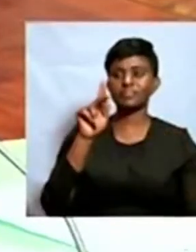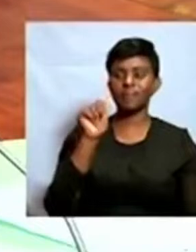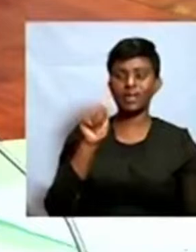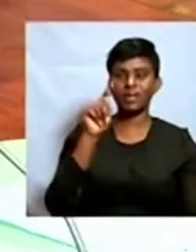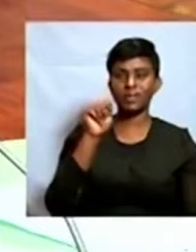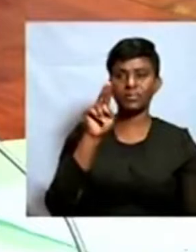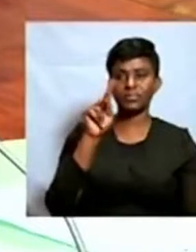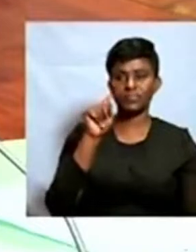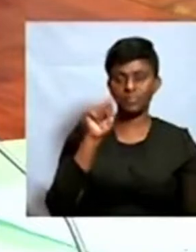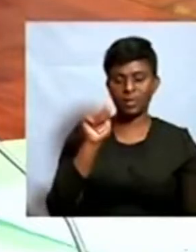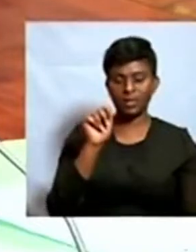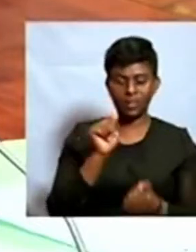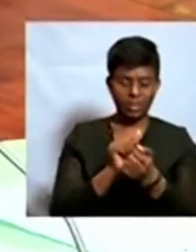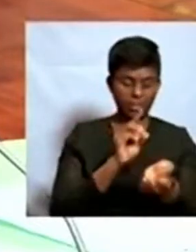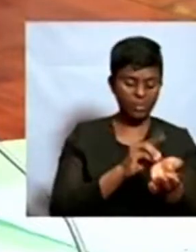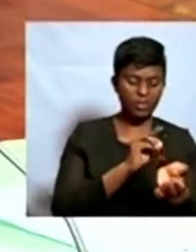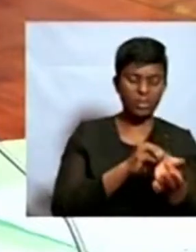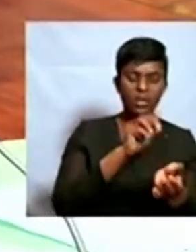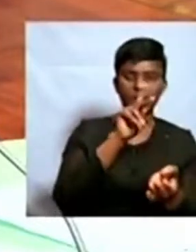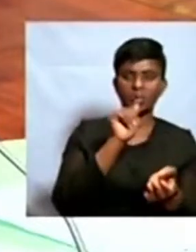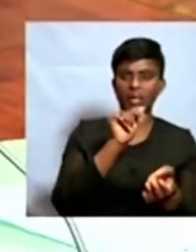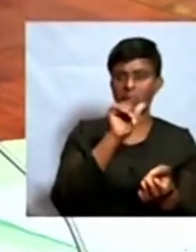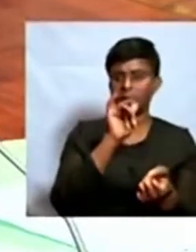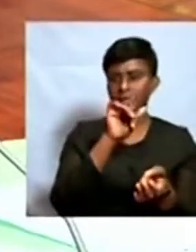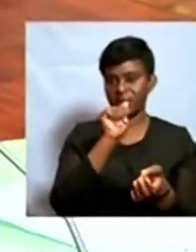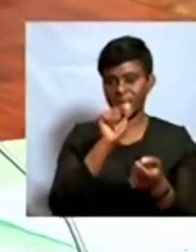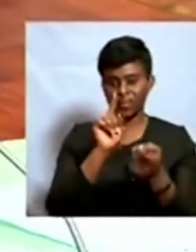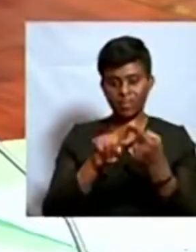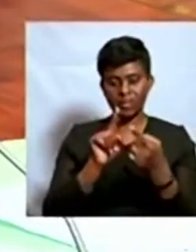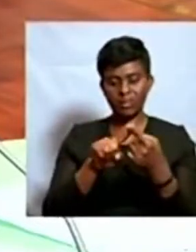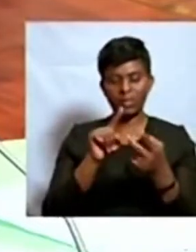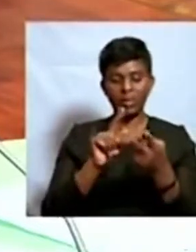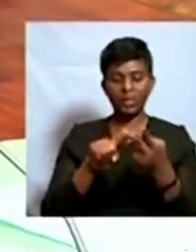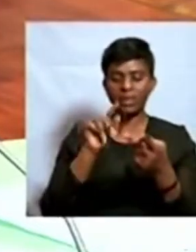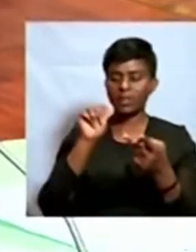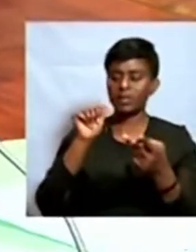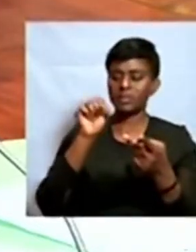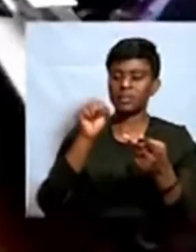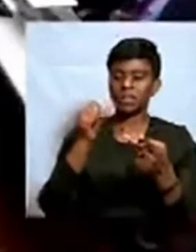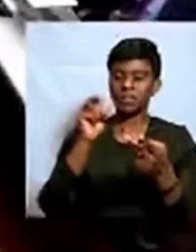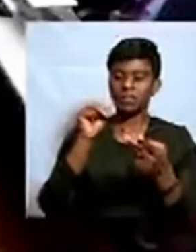Katuta, and then Dr. Kalila, and Honorable Samakai.